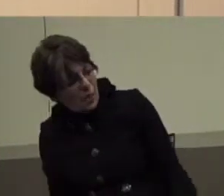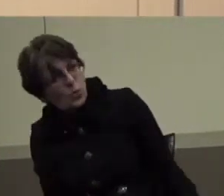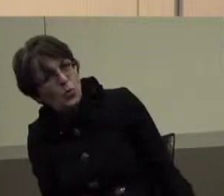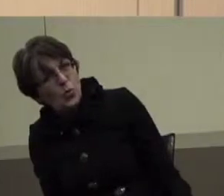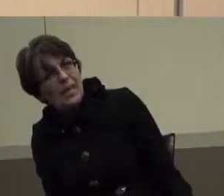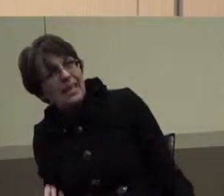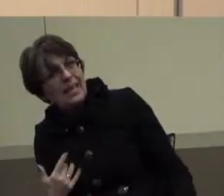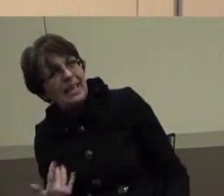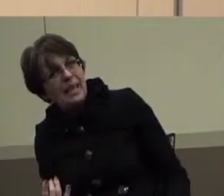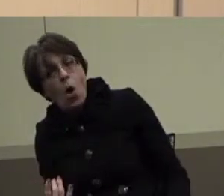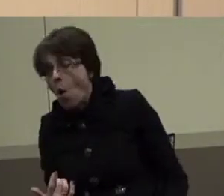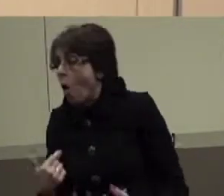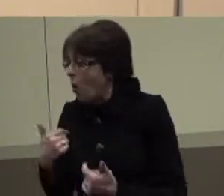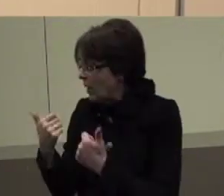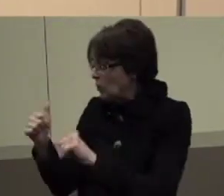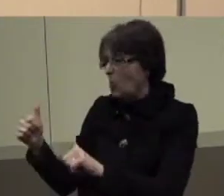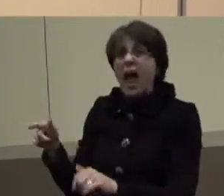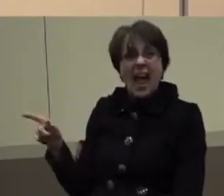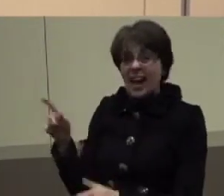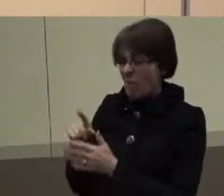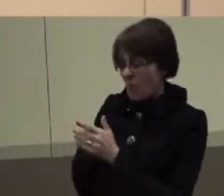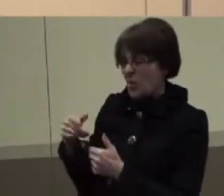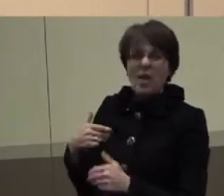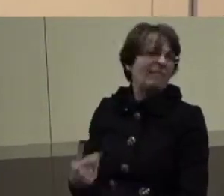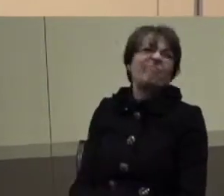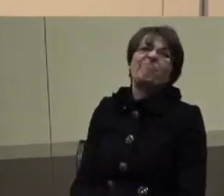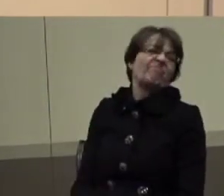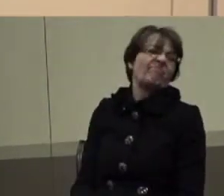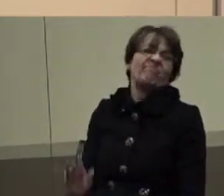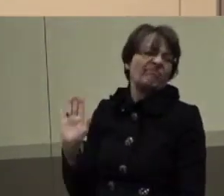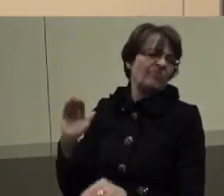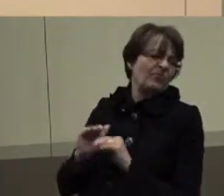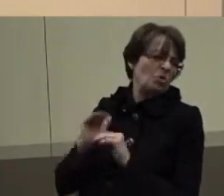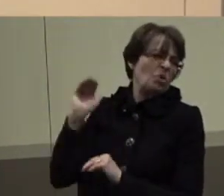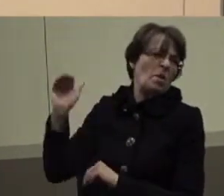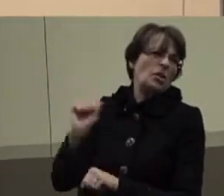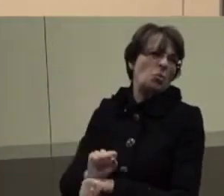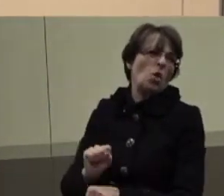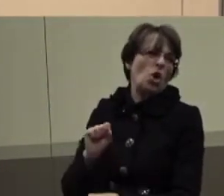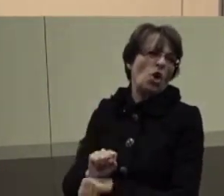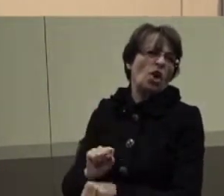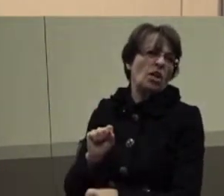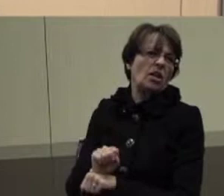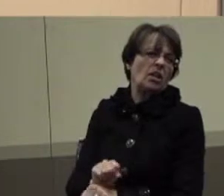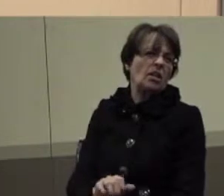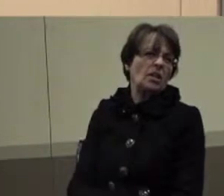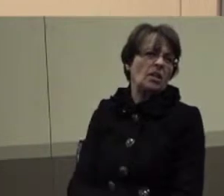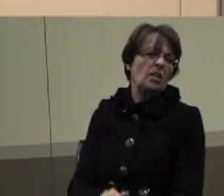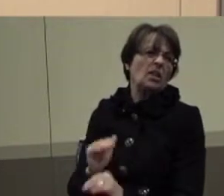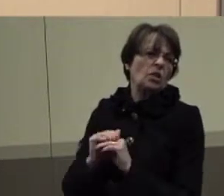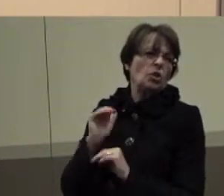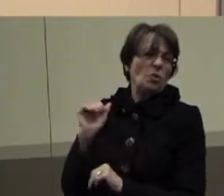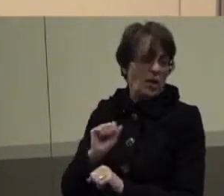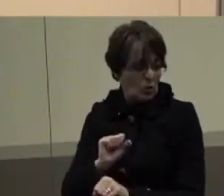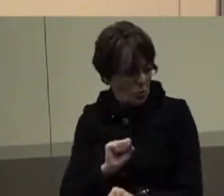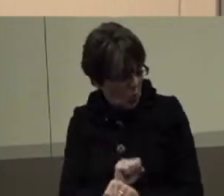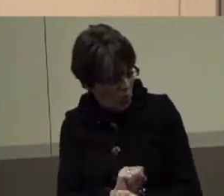doing? Oh, we tried that thing that you had, but it was just too much work. Too much